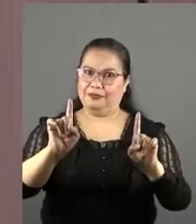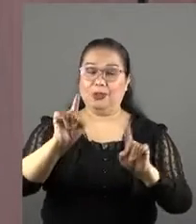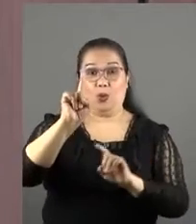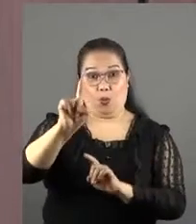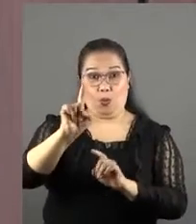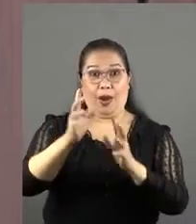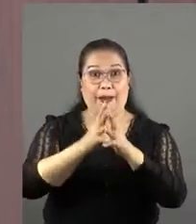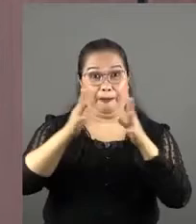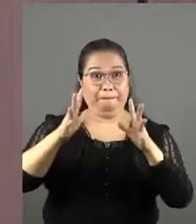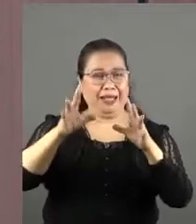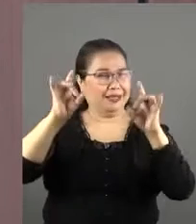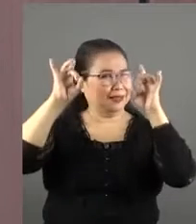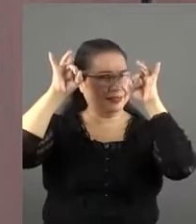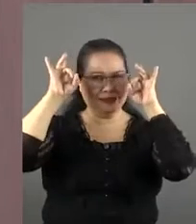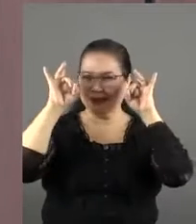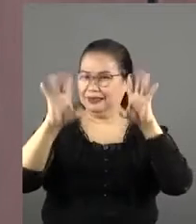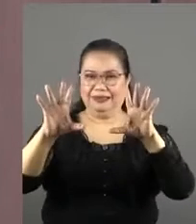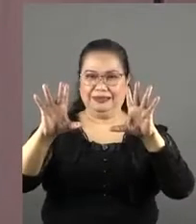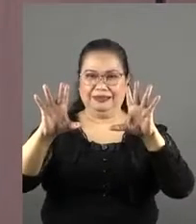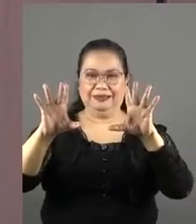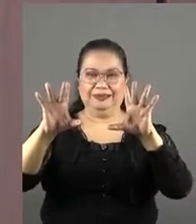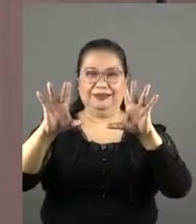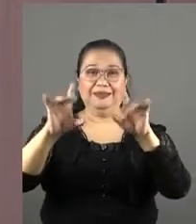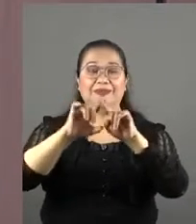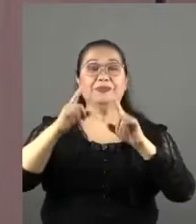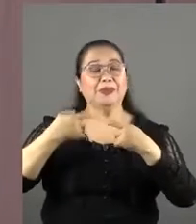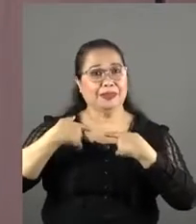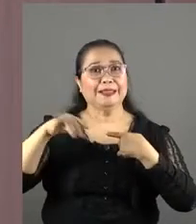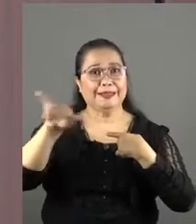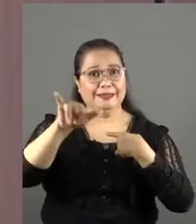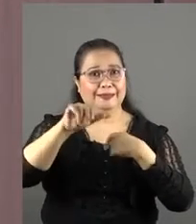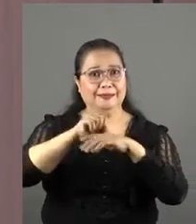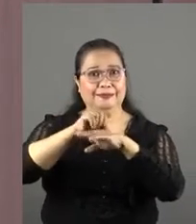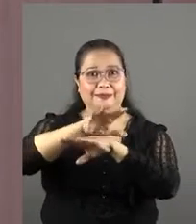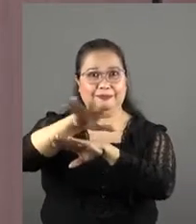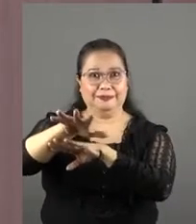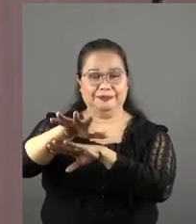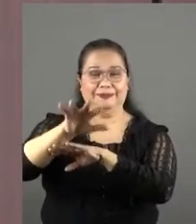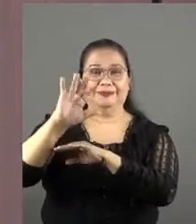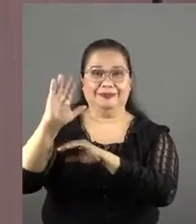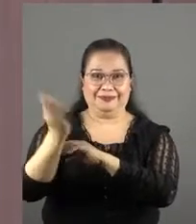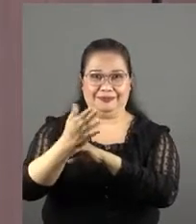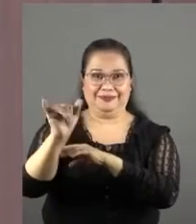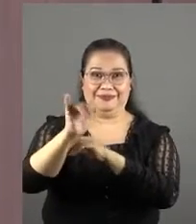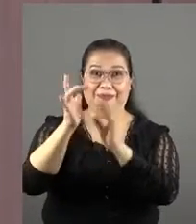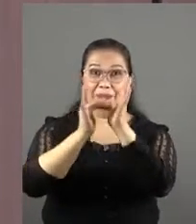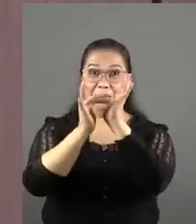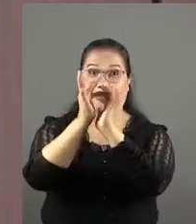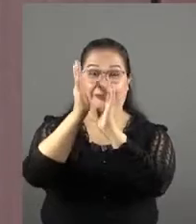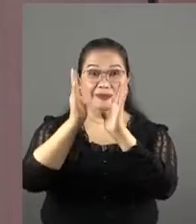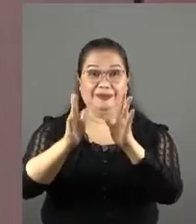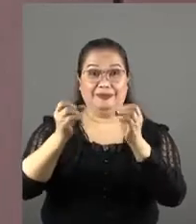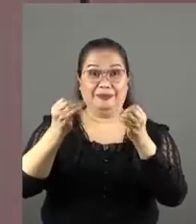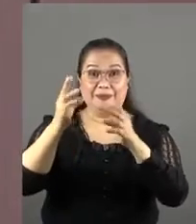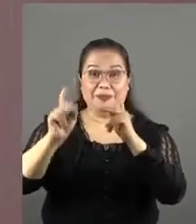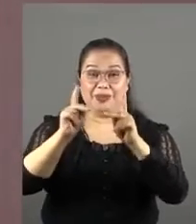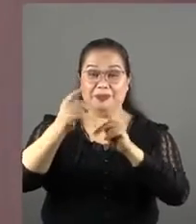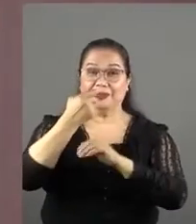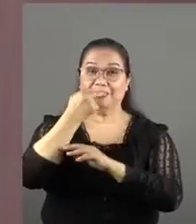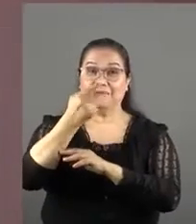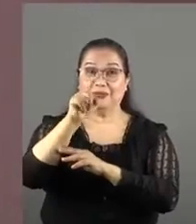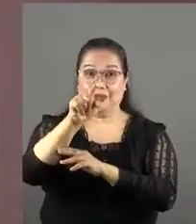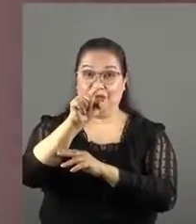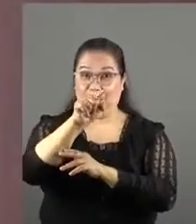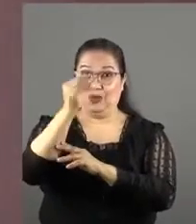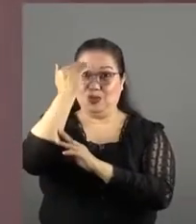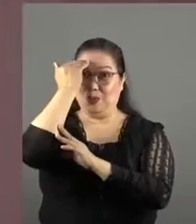is much more severe. But they have the same effect. If I claim to be a Christian, then people look at me and say, you